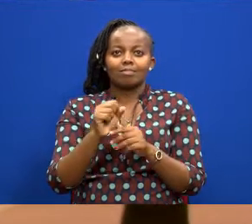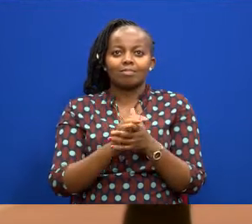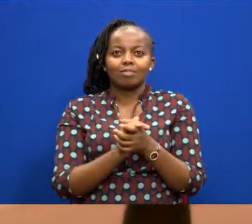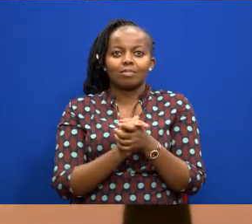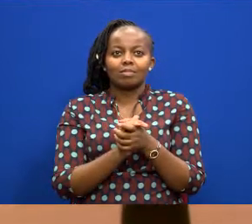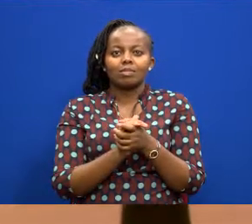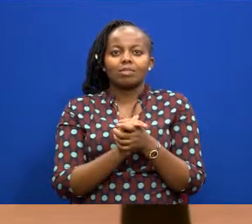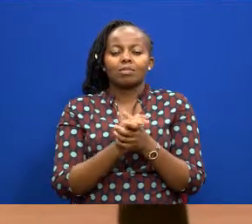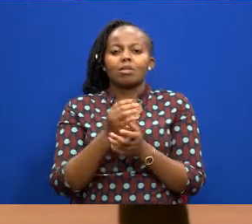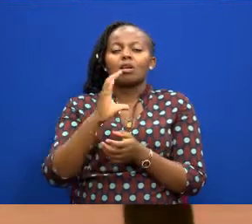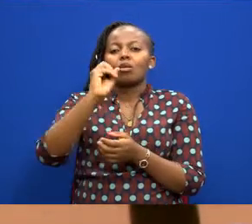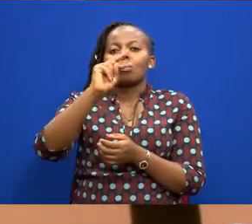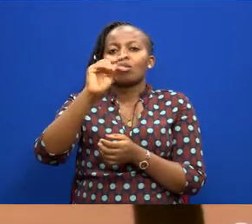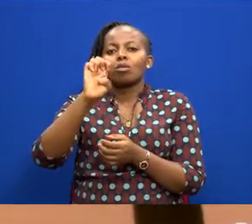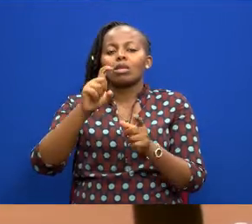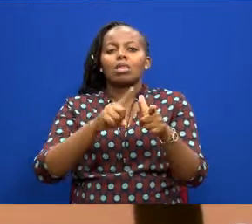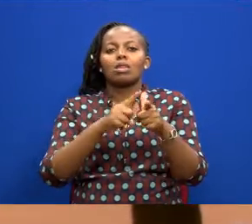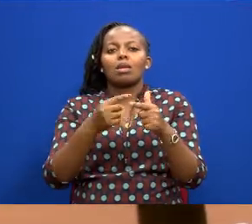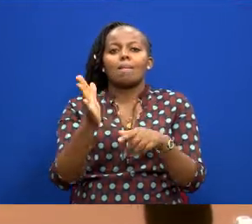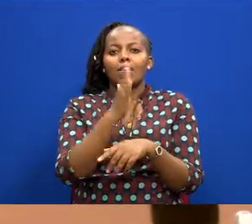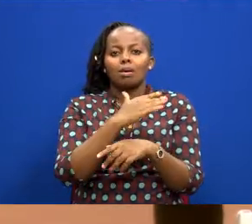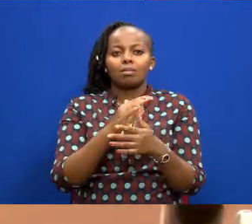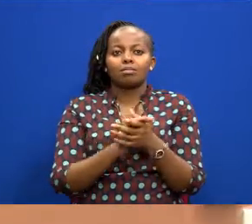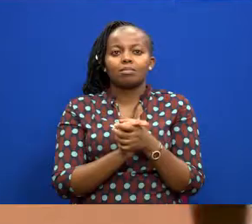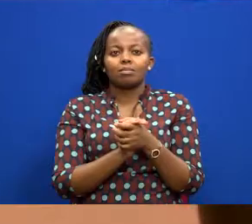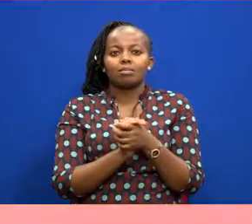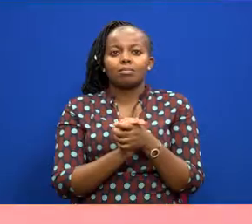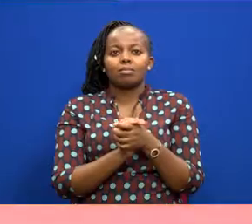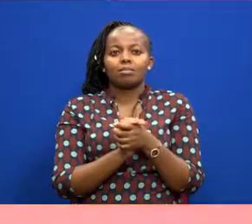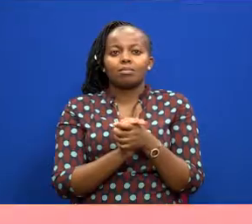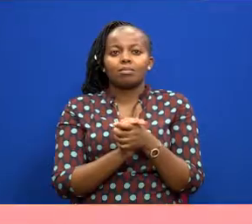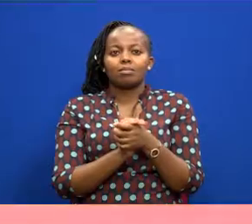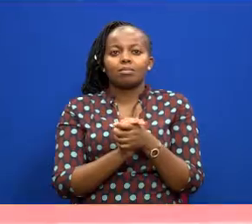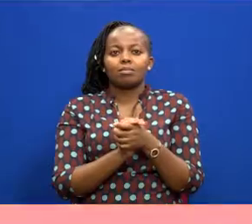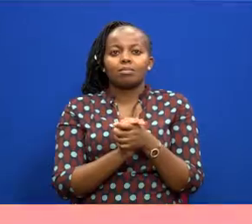It flicks to the orange cone and back. Go!